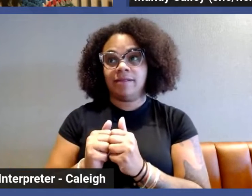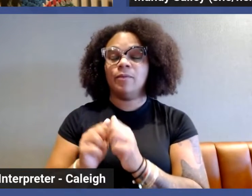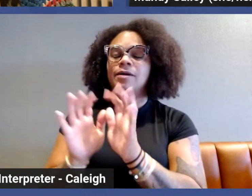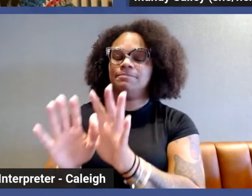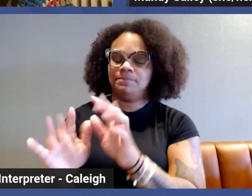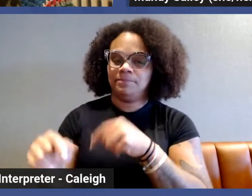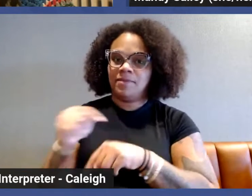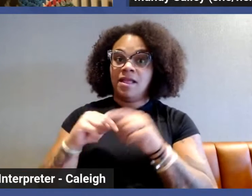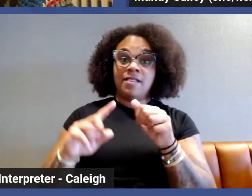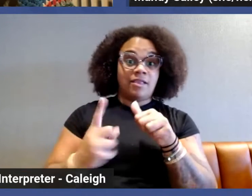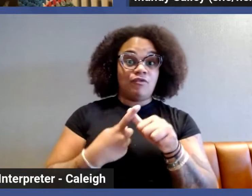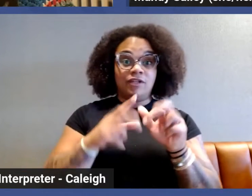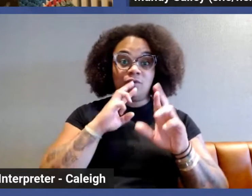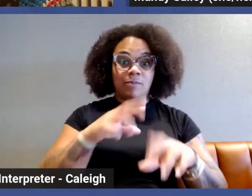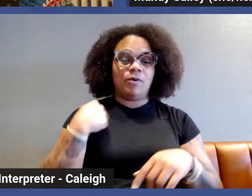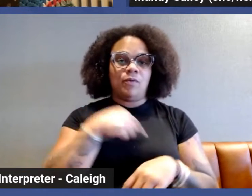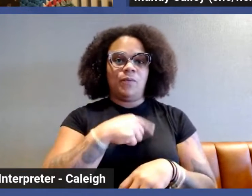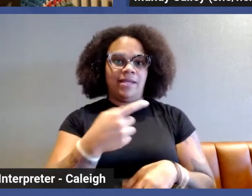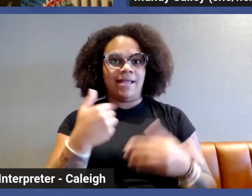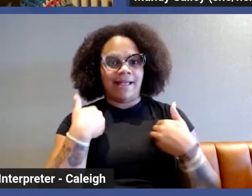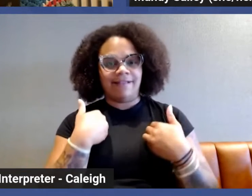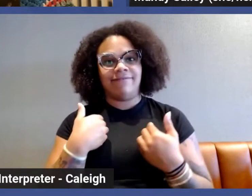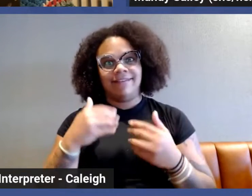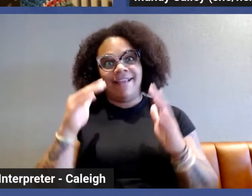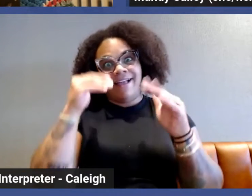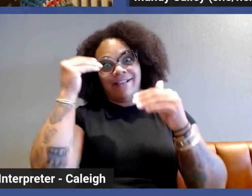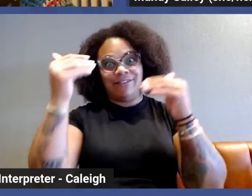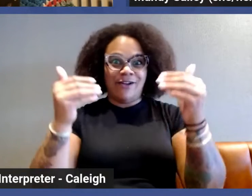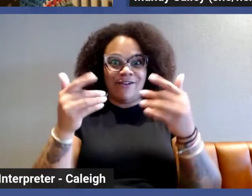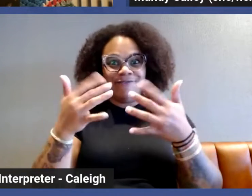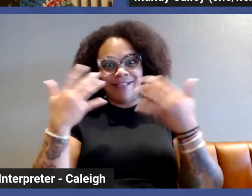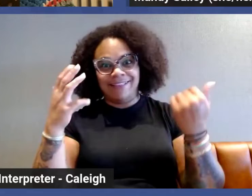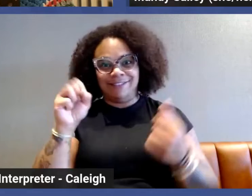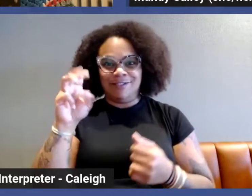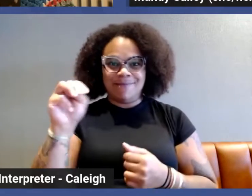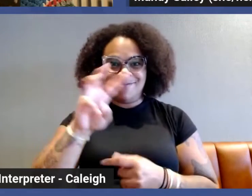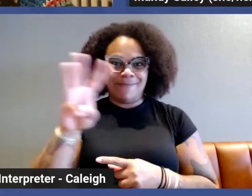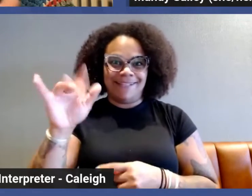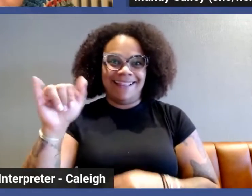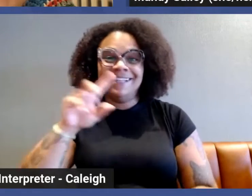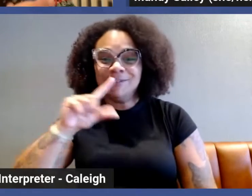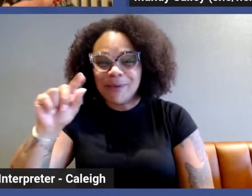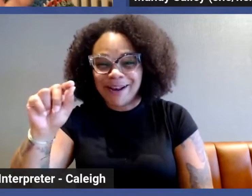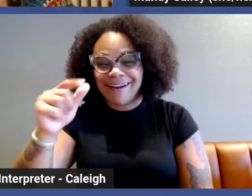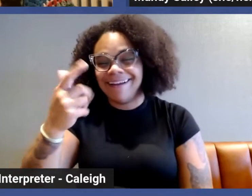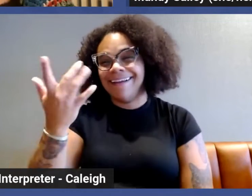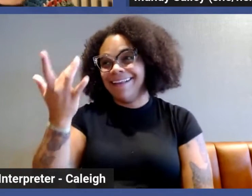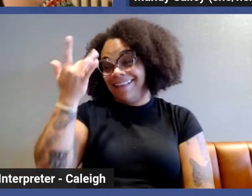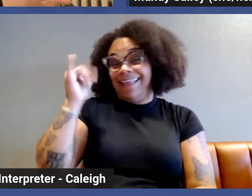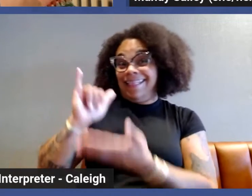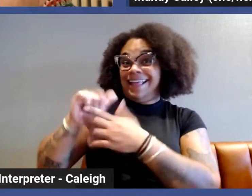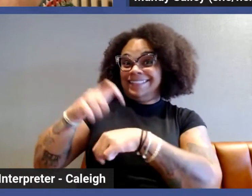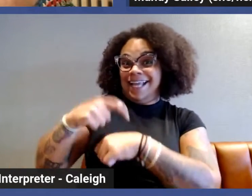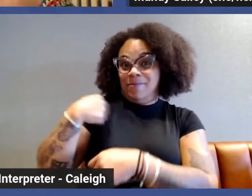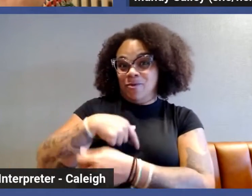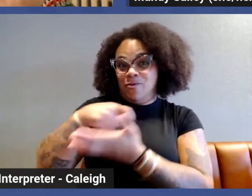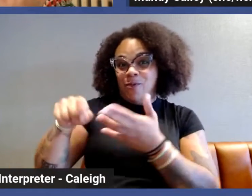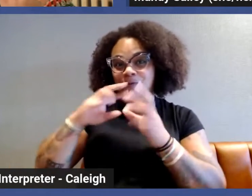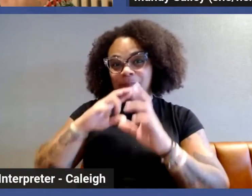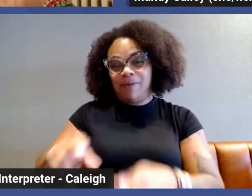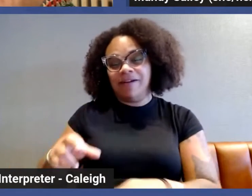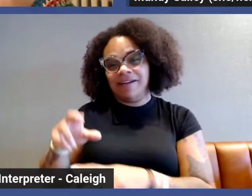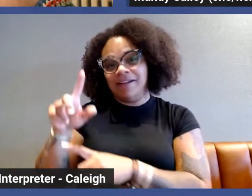had adult-friendly social media sites like Twitter, because at the time, Twitter, technically, Twitter is